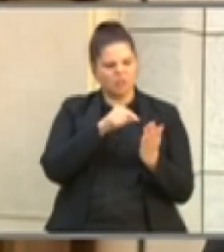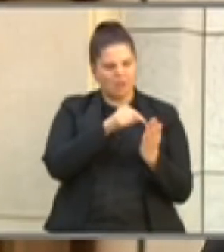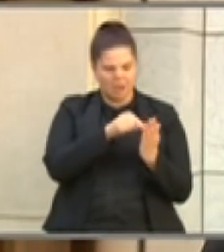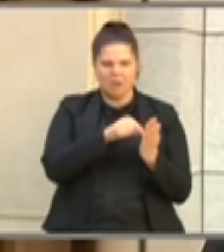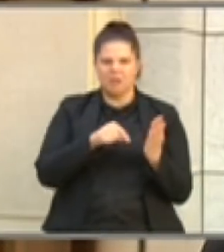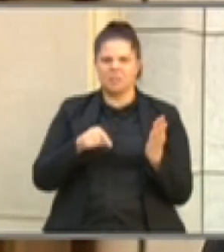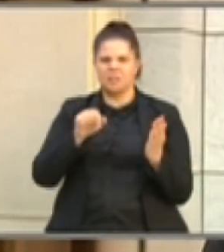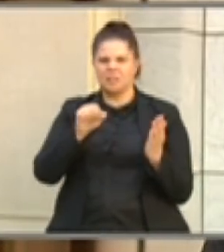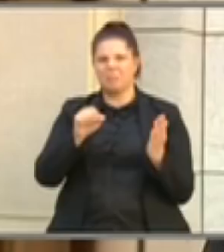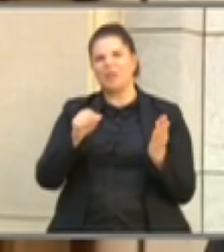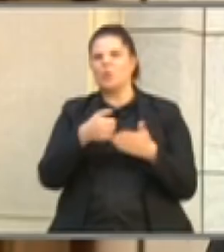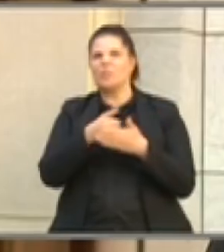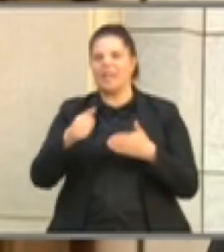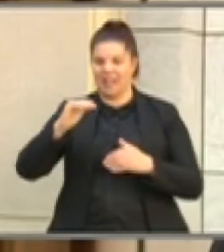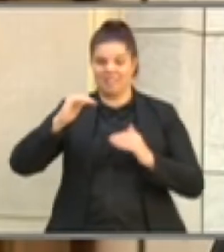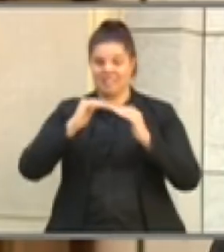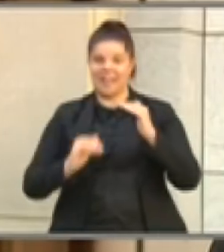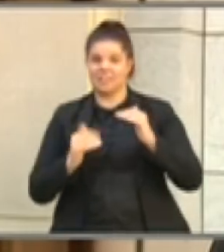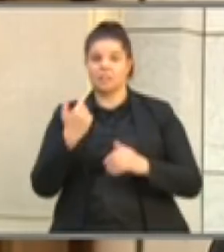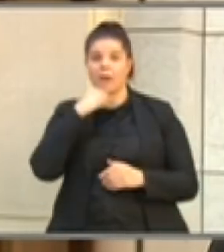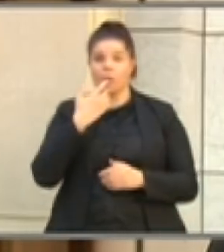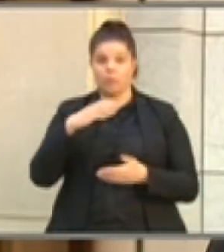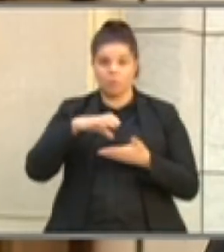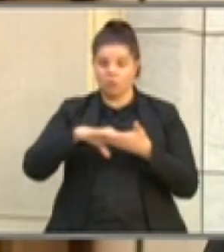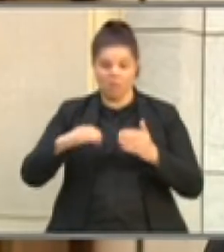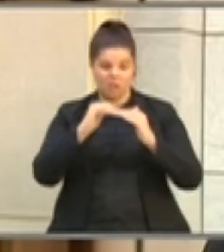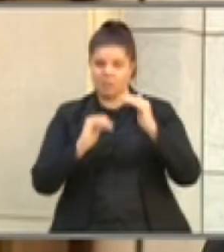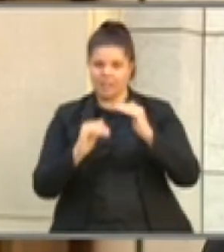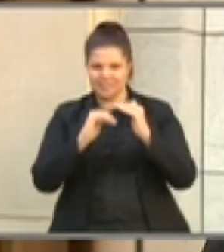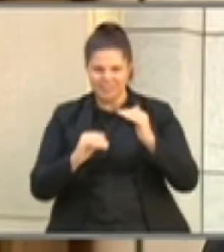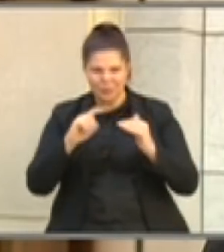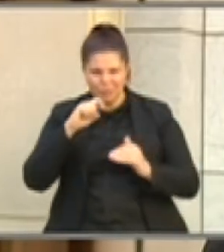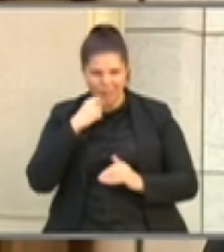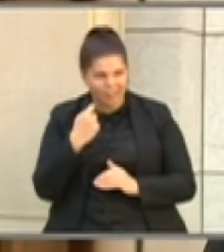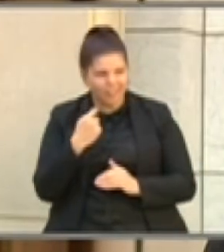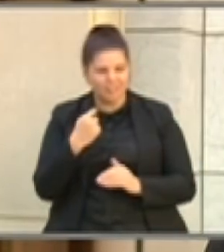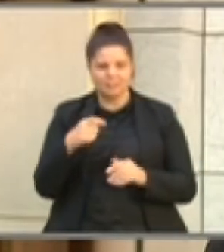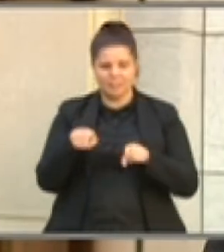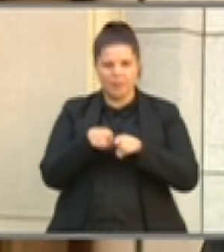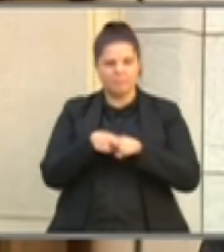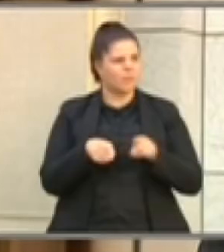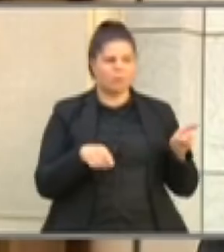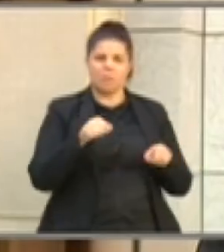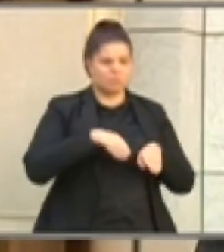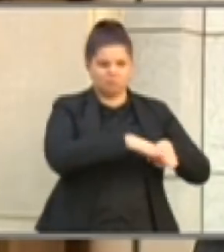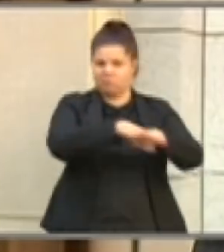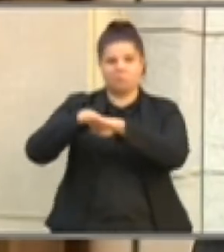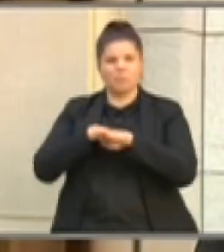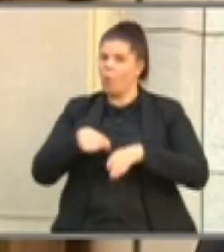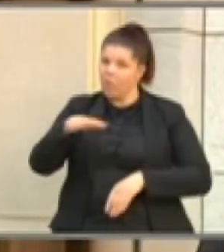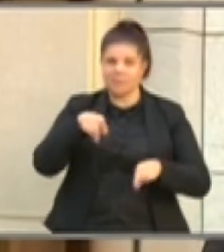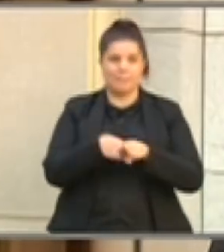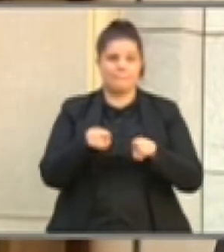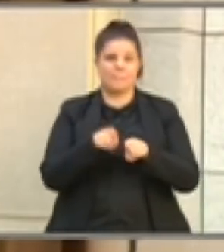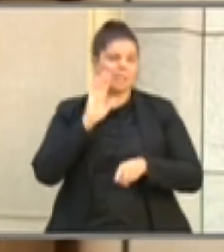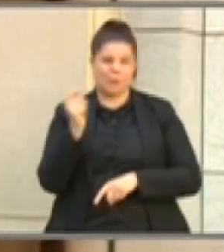still earning the same amount? This is just across the board? It's a flat wage payment for every single worker that fits into that category. Phil.